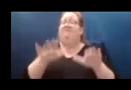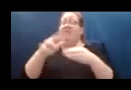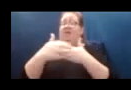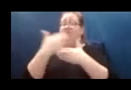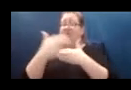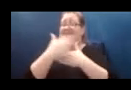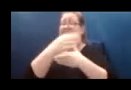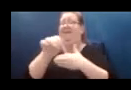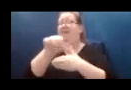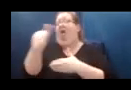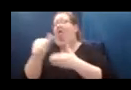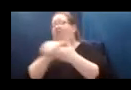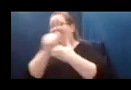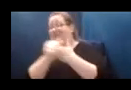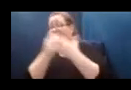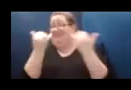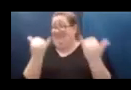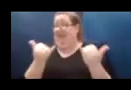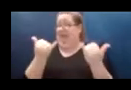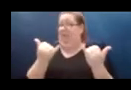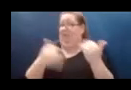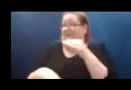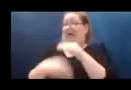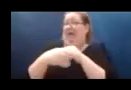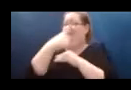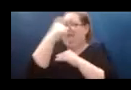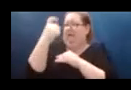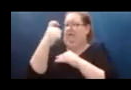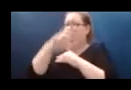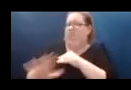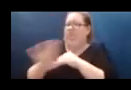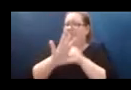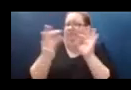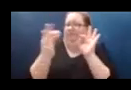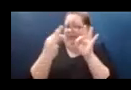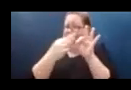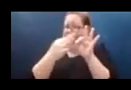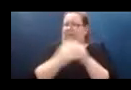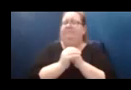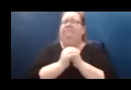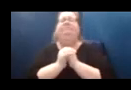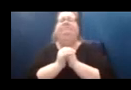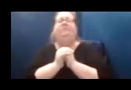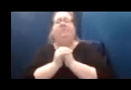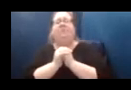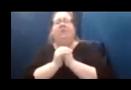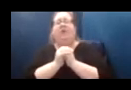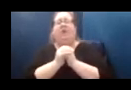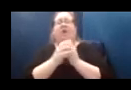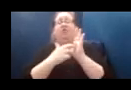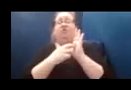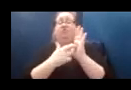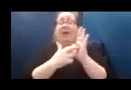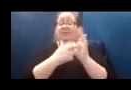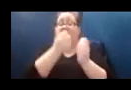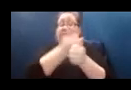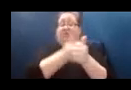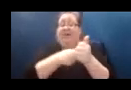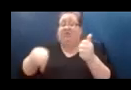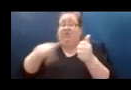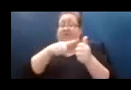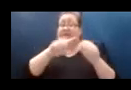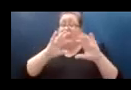hazards now because of feedback that we've gotten. And I'll say more about that in a minute. And representatives of each of these